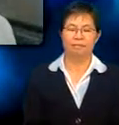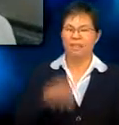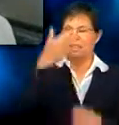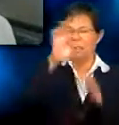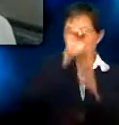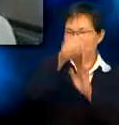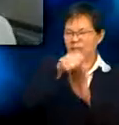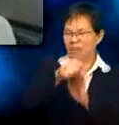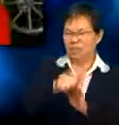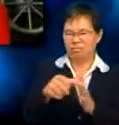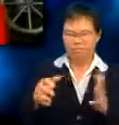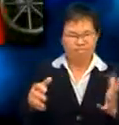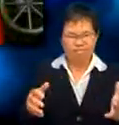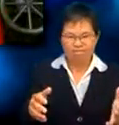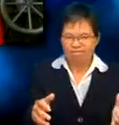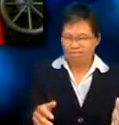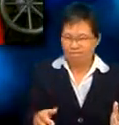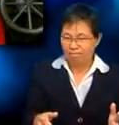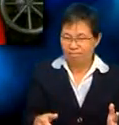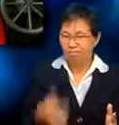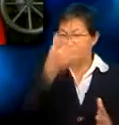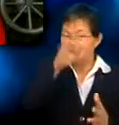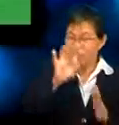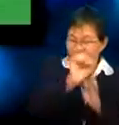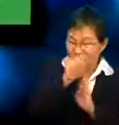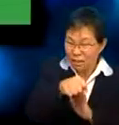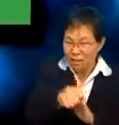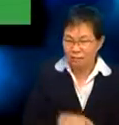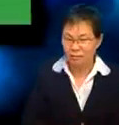19 seconds? 19 seconds?